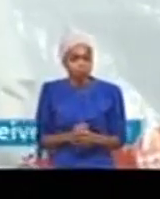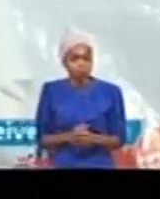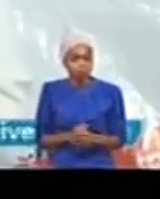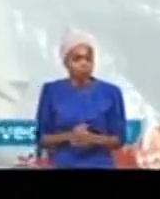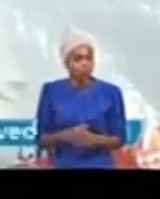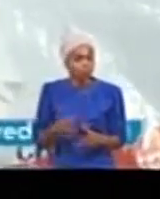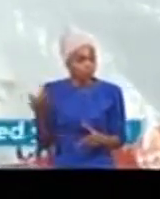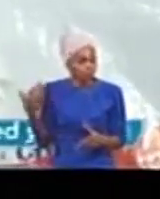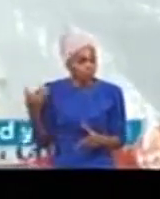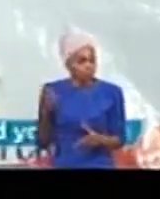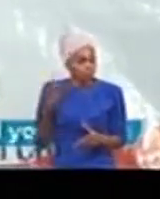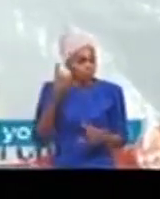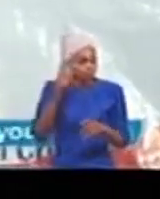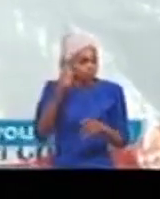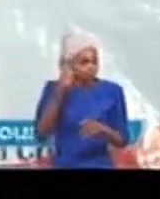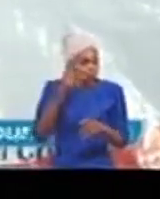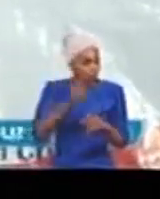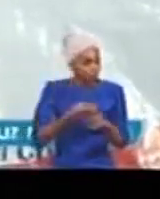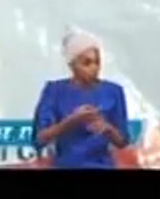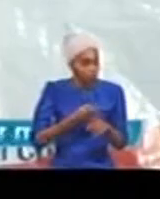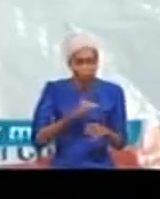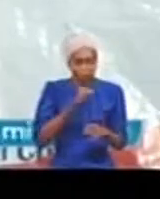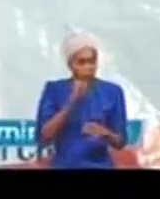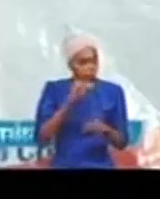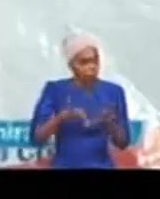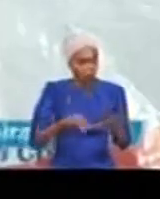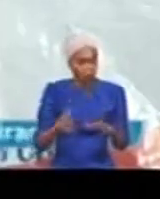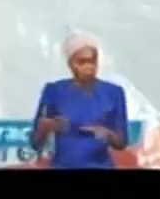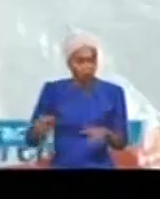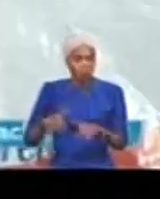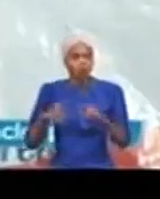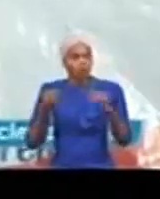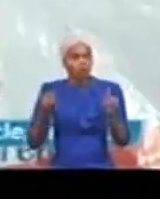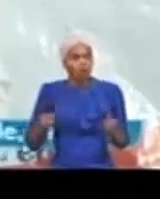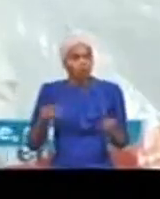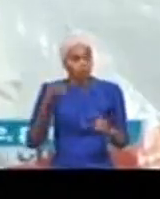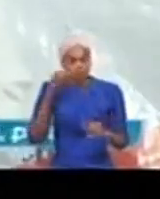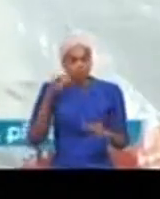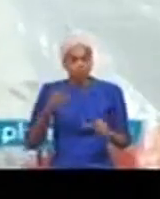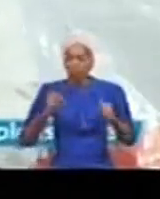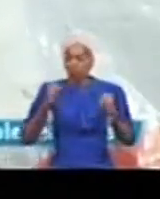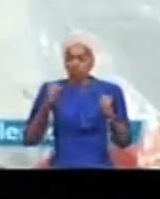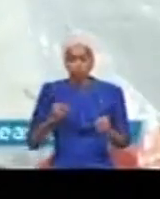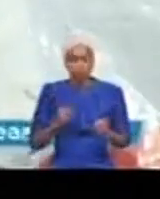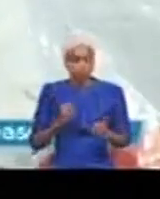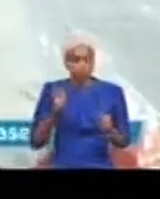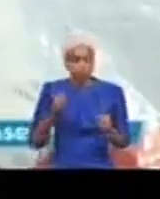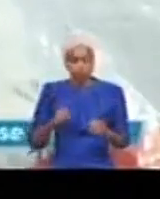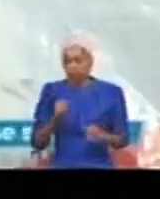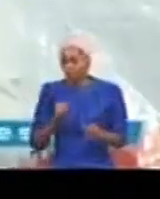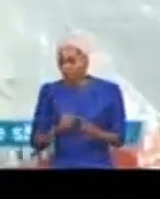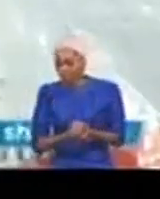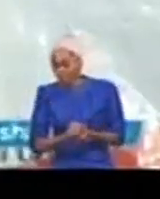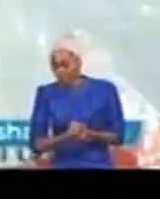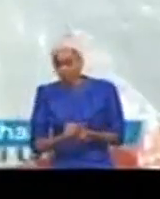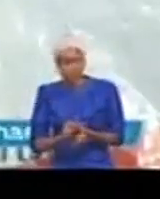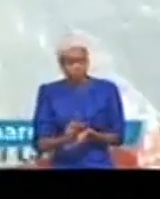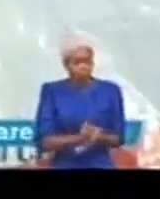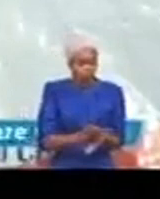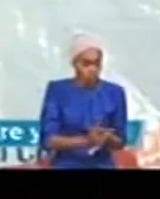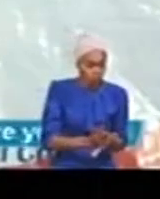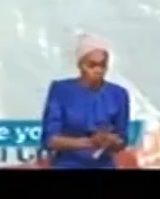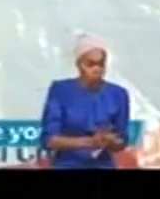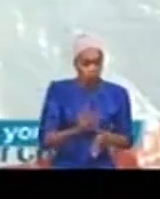unable to do anything. But today, I am strong. I can do anything. I can wash, I cook,